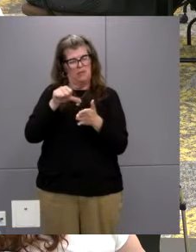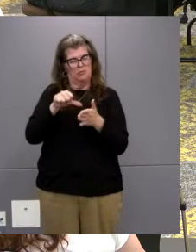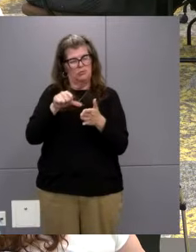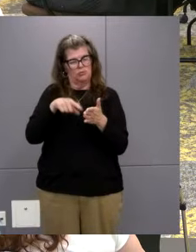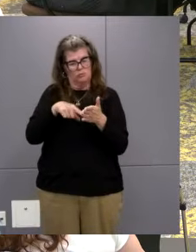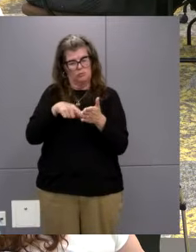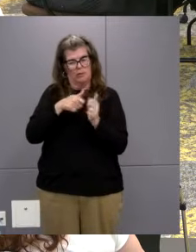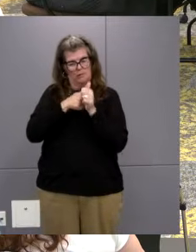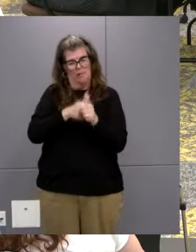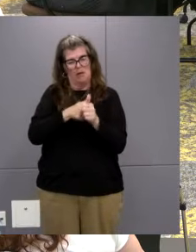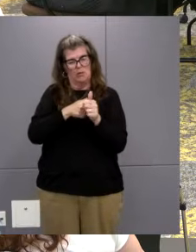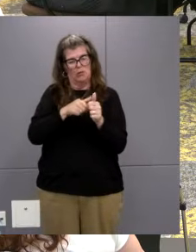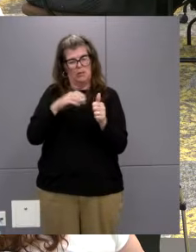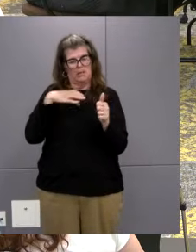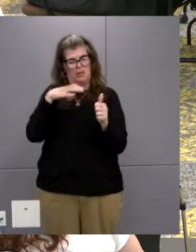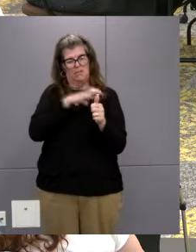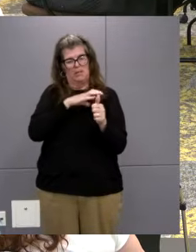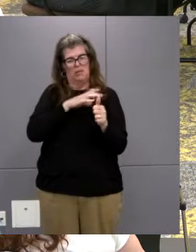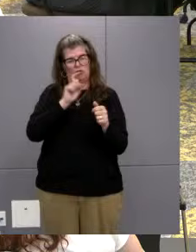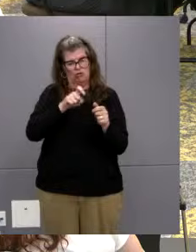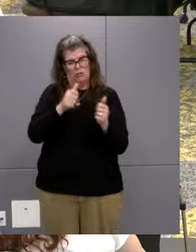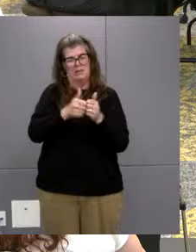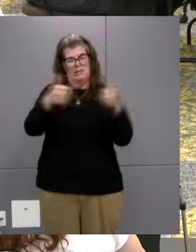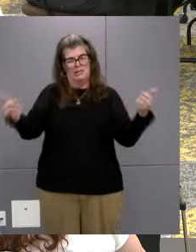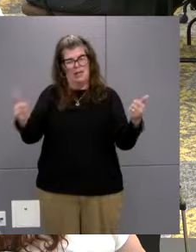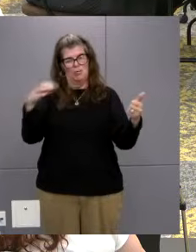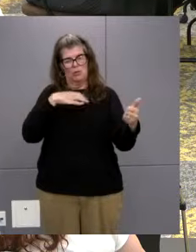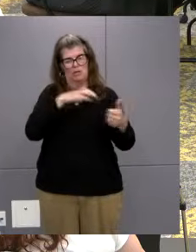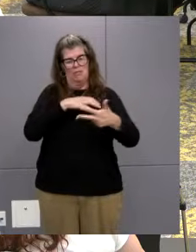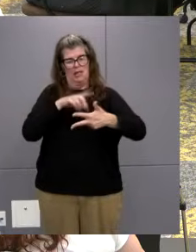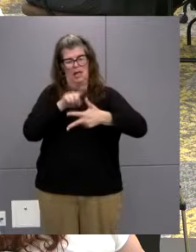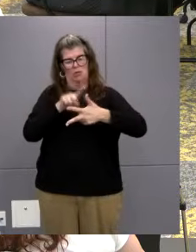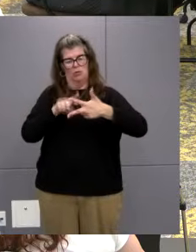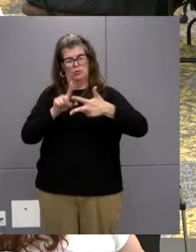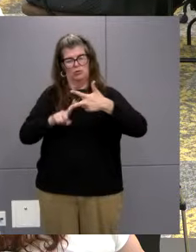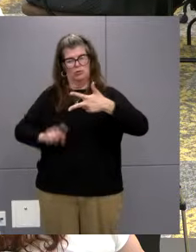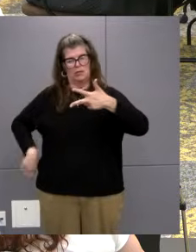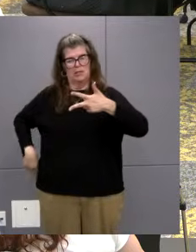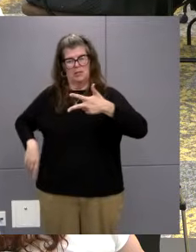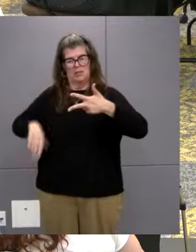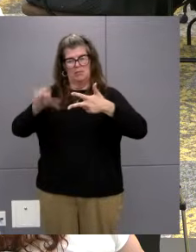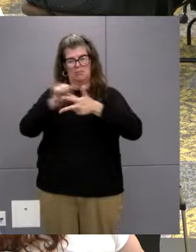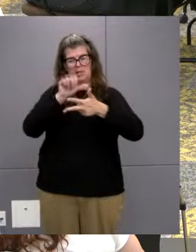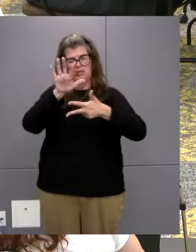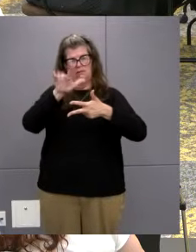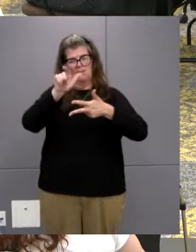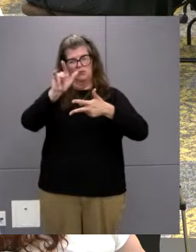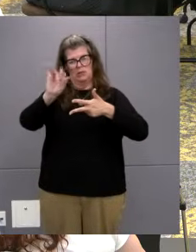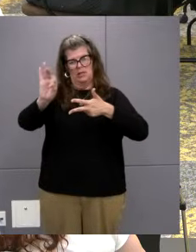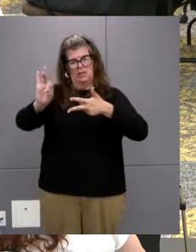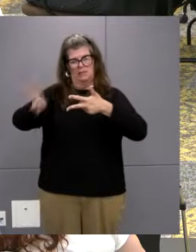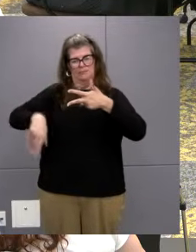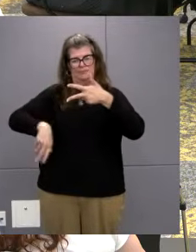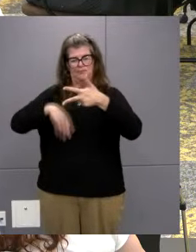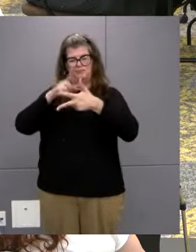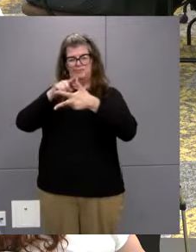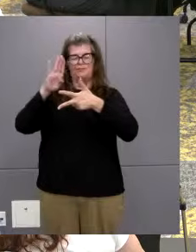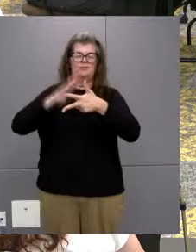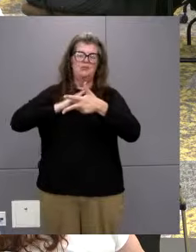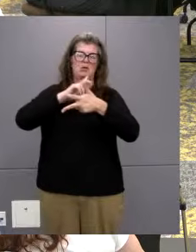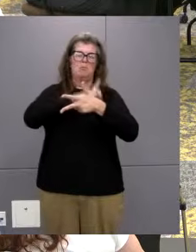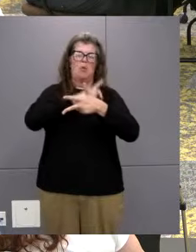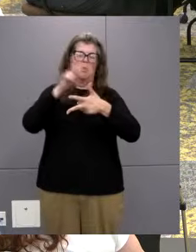committees shall be deemed standing committees. And there are 3 of them listed at the top of page 529, Board Policy